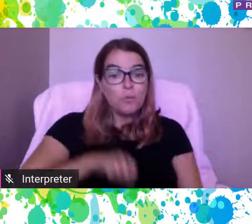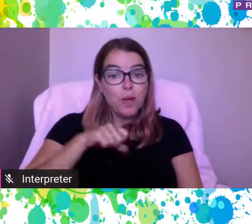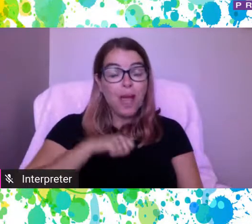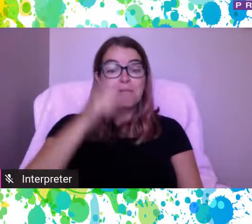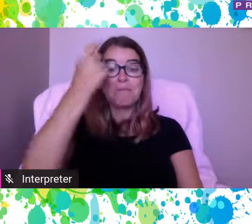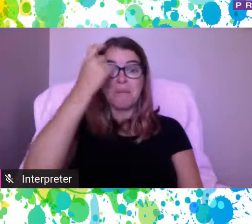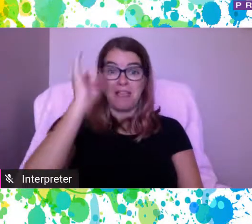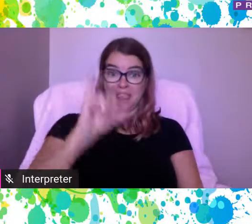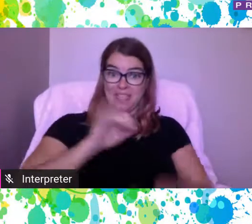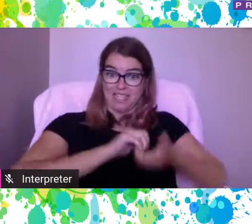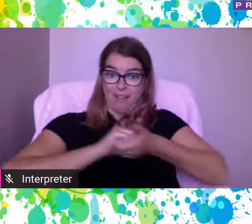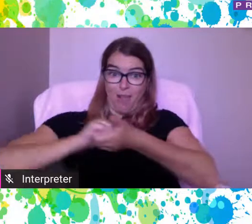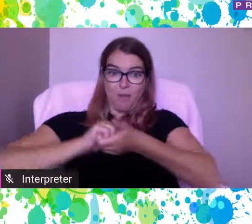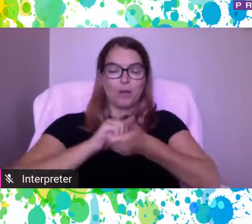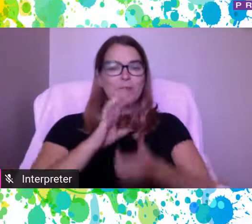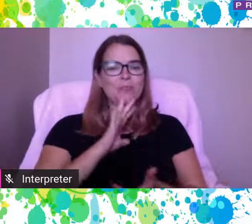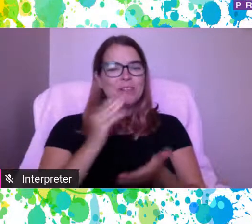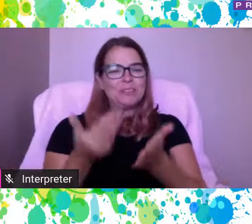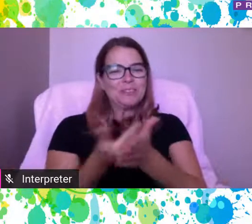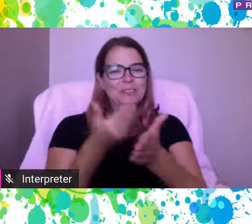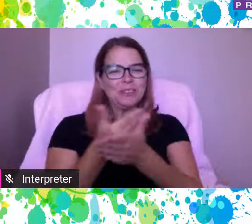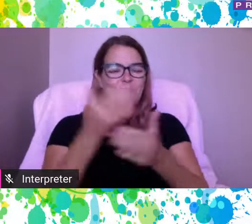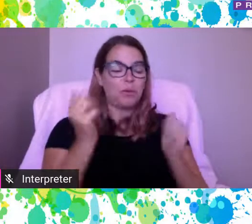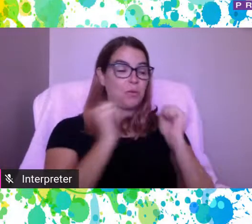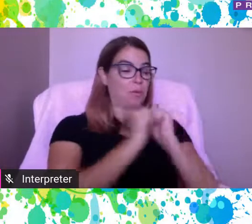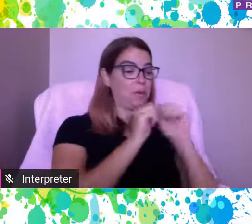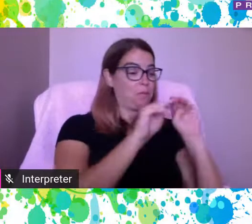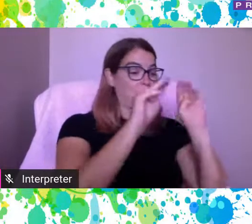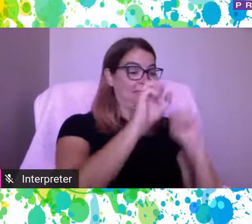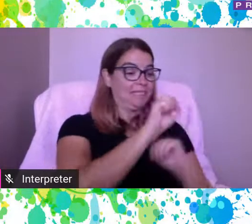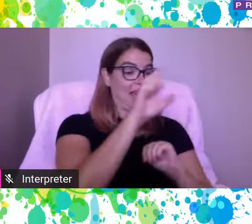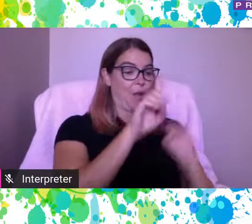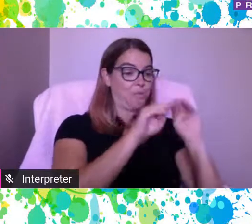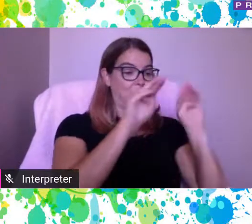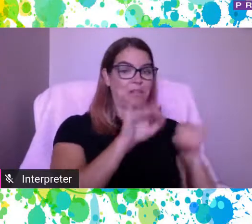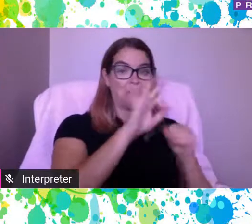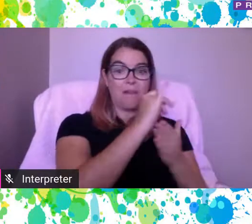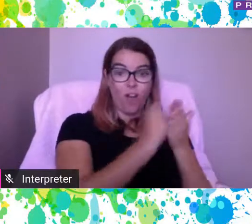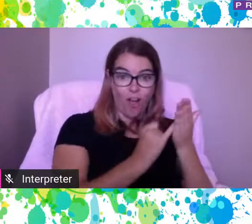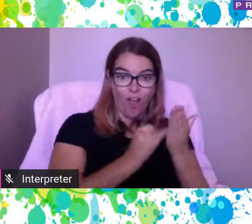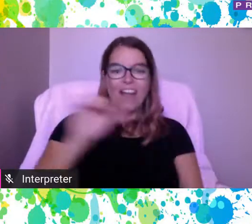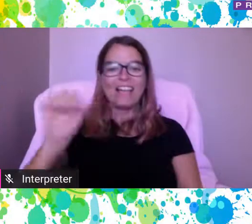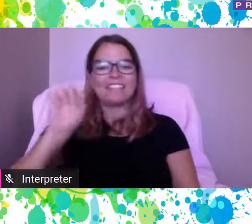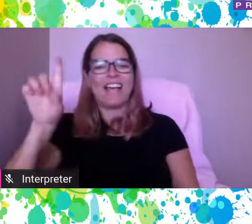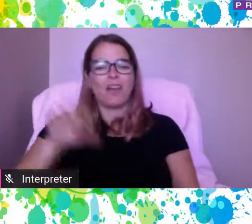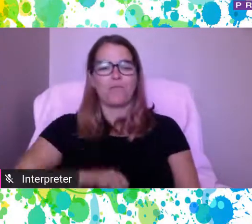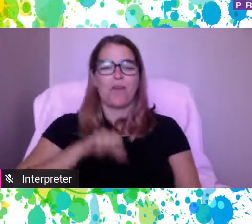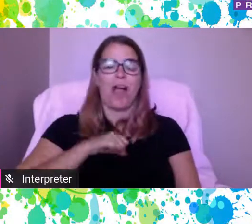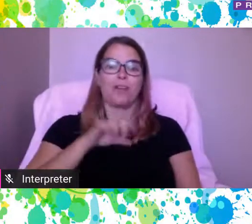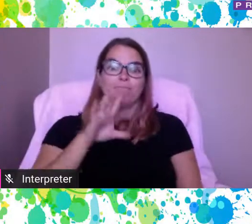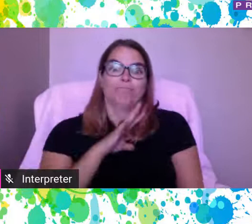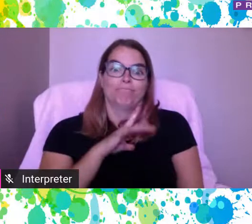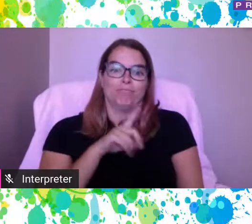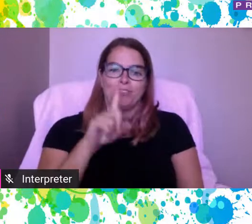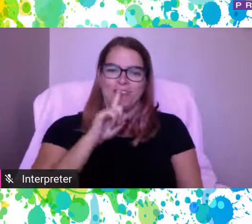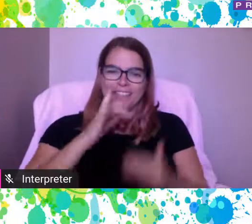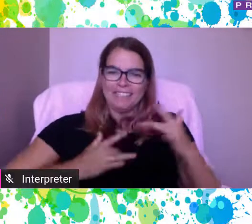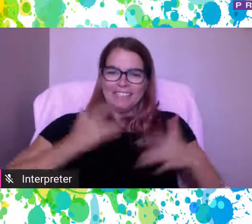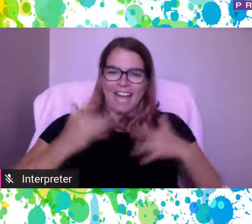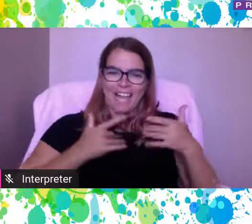between the San Diego Museum of Art and San Diego Pride, and I am truly so excited to get started